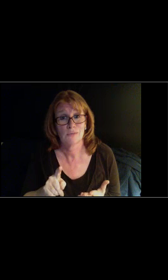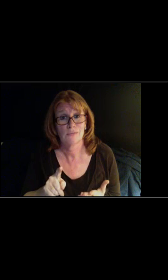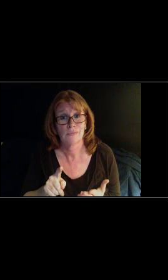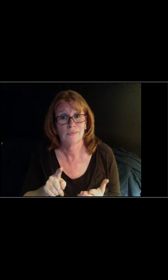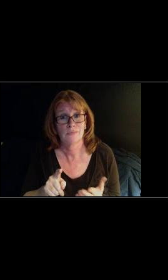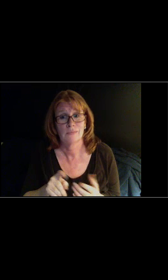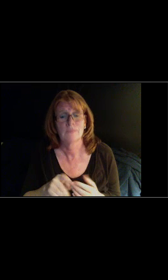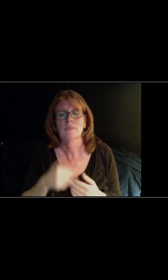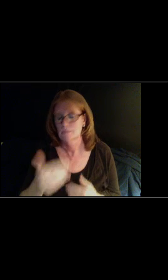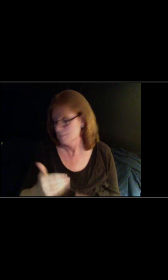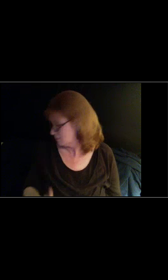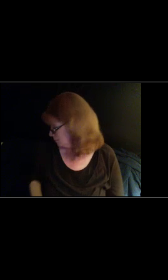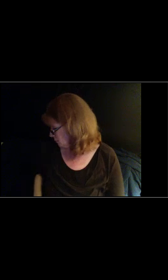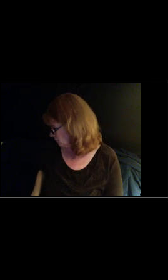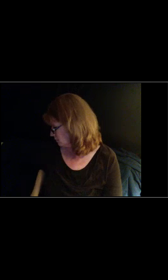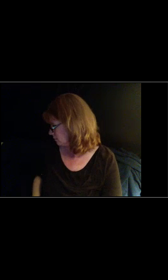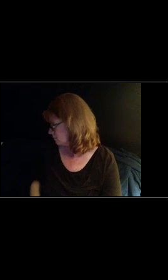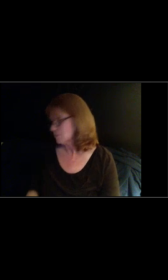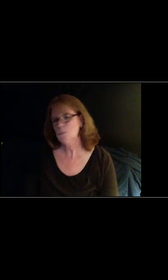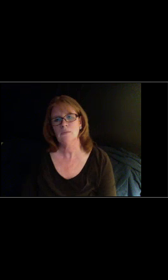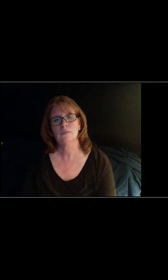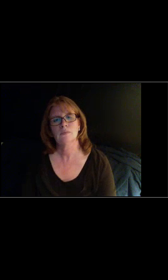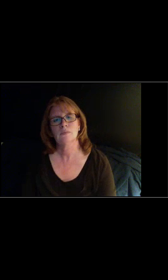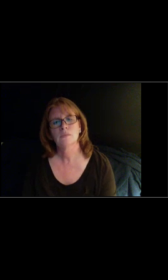our behavior as professionals?